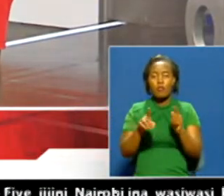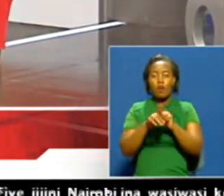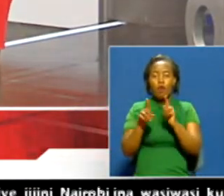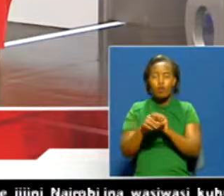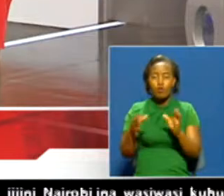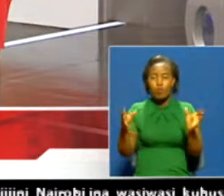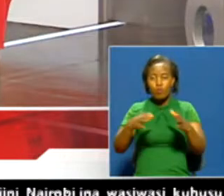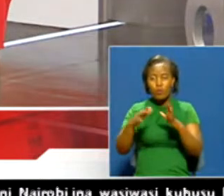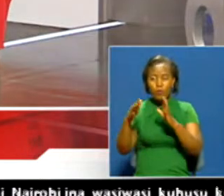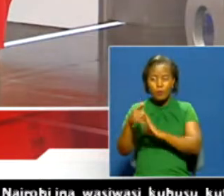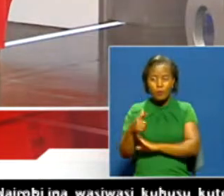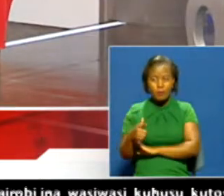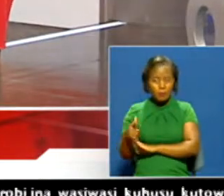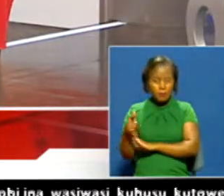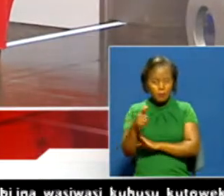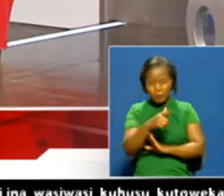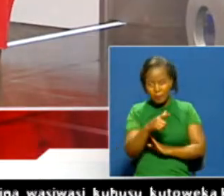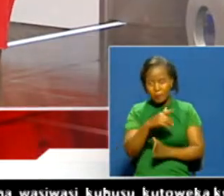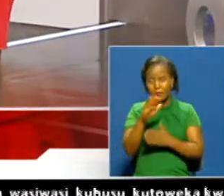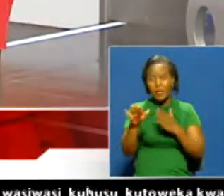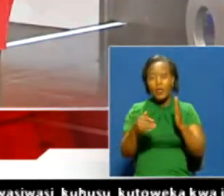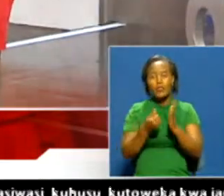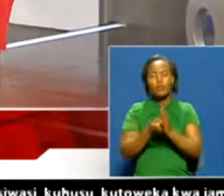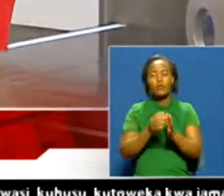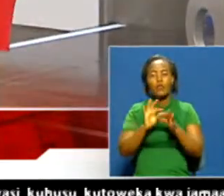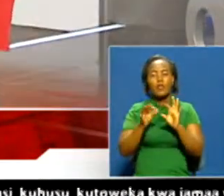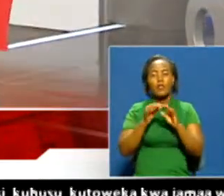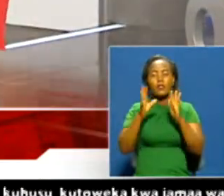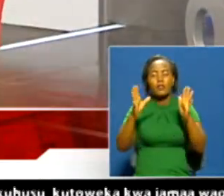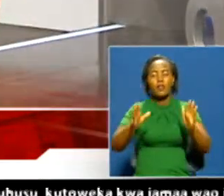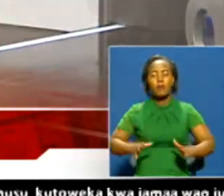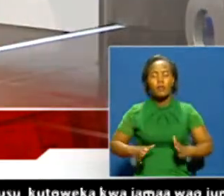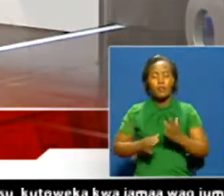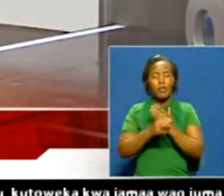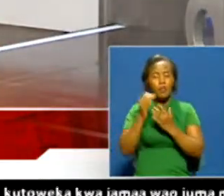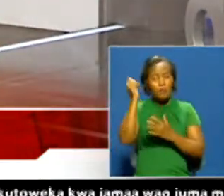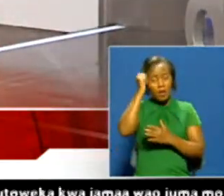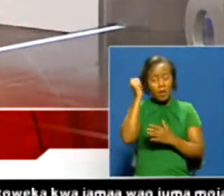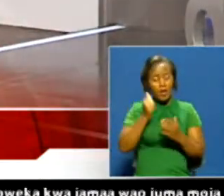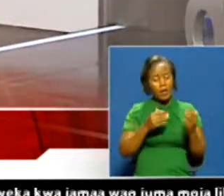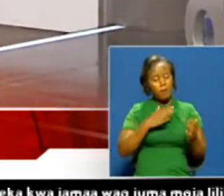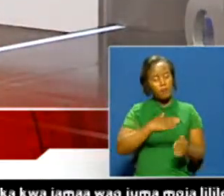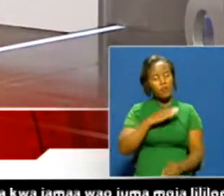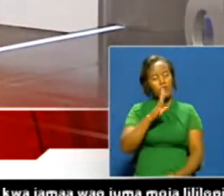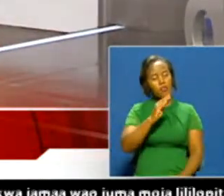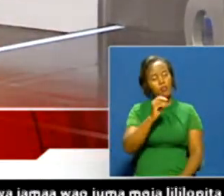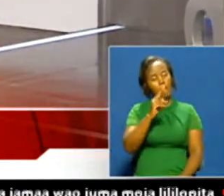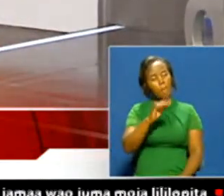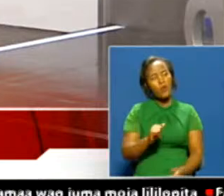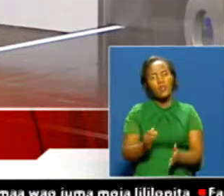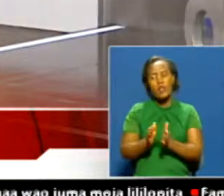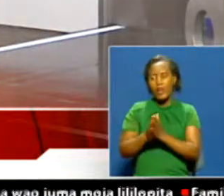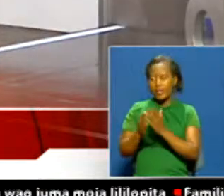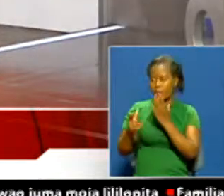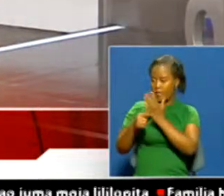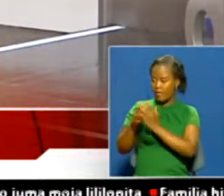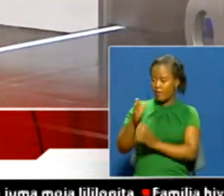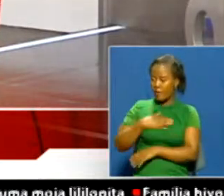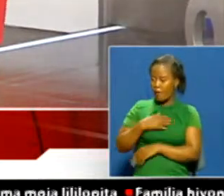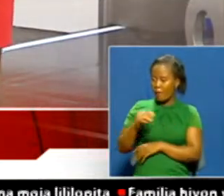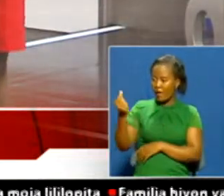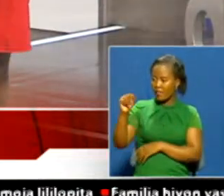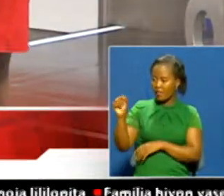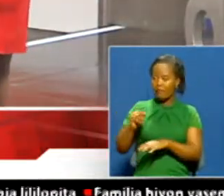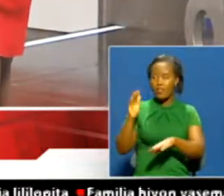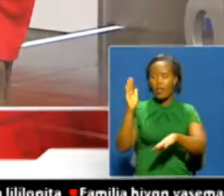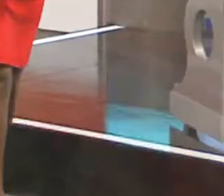Mudhui pamoja na mtangazaji wetu Ishara ambaye ni Anne Wangeshi. Mimi naitwa Boni Musambi. Na mimi mtazamaji naitwa Sarafina Robi. Kuwa na